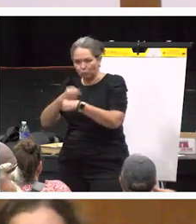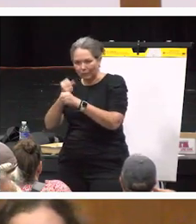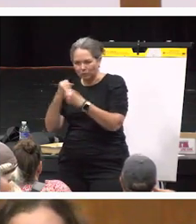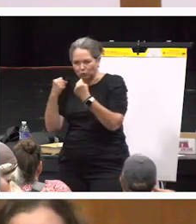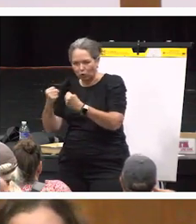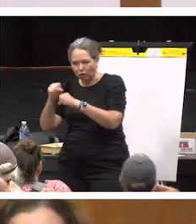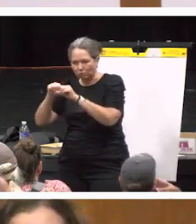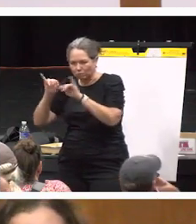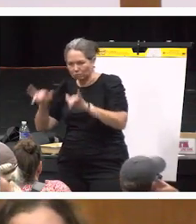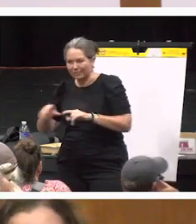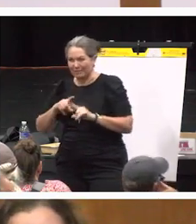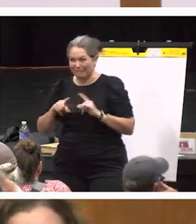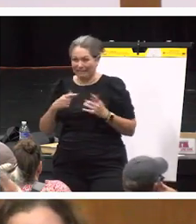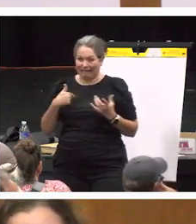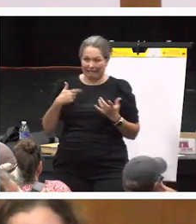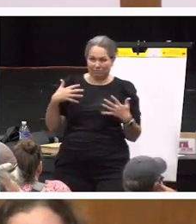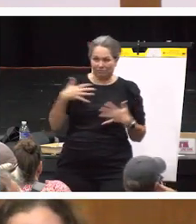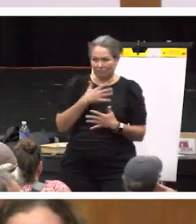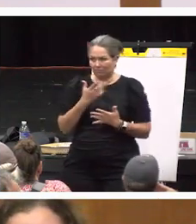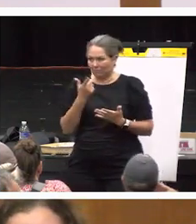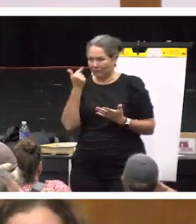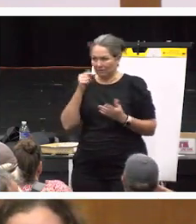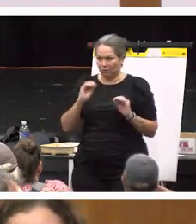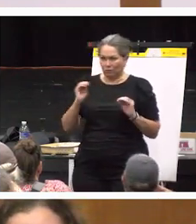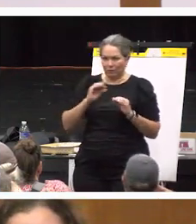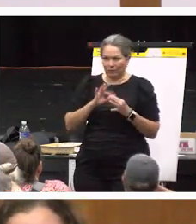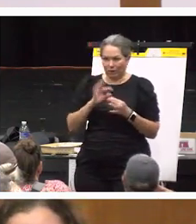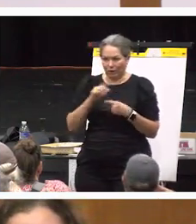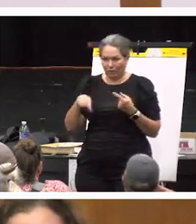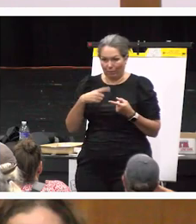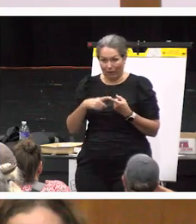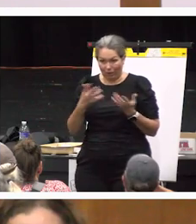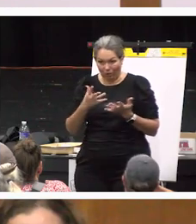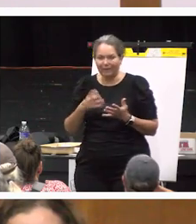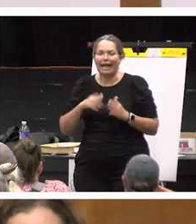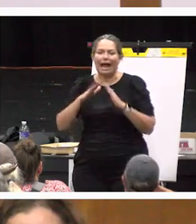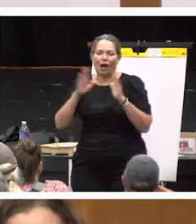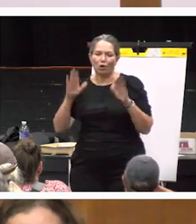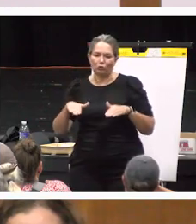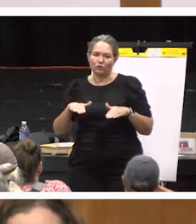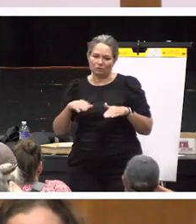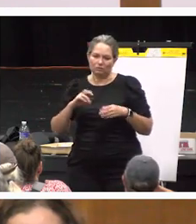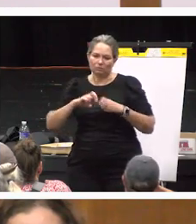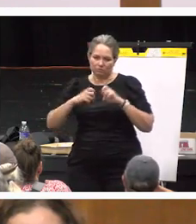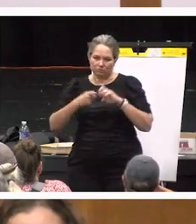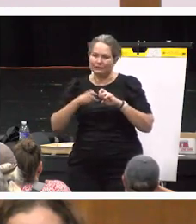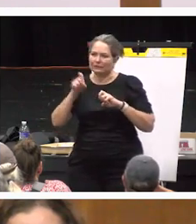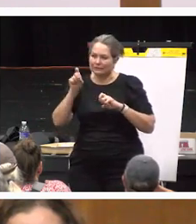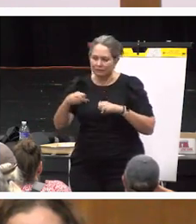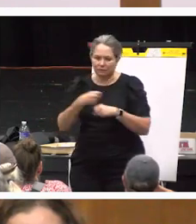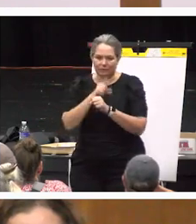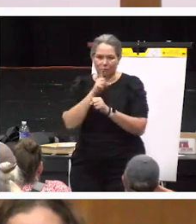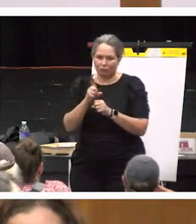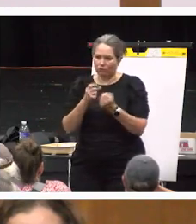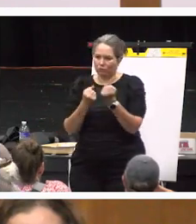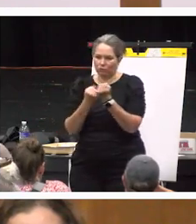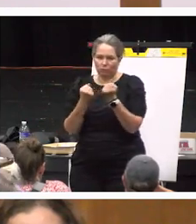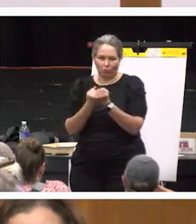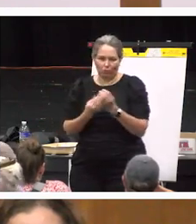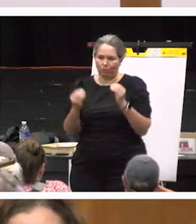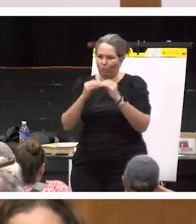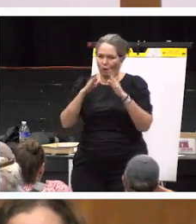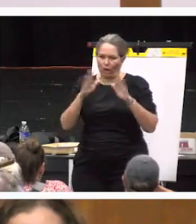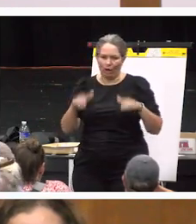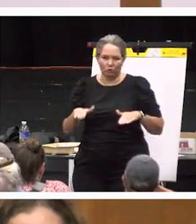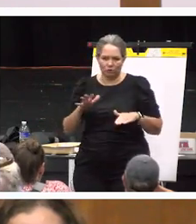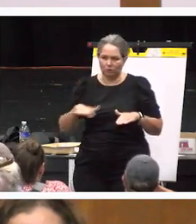seeing getting spoken much about right now is the housing crisis. I need to put in a plug for that because that